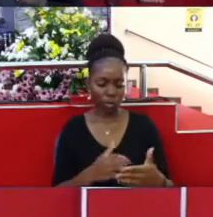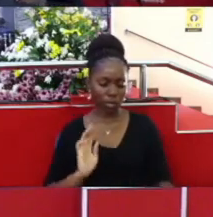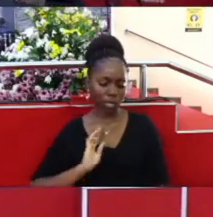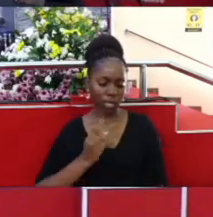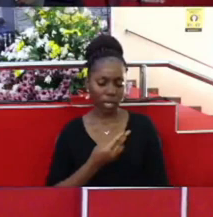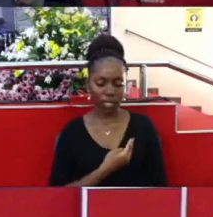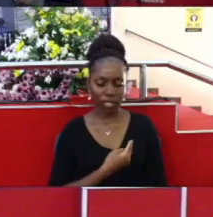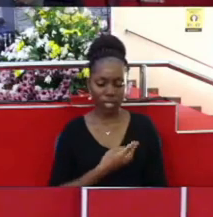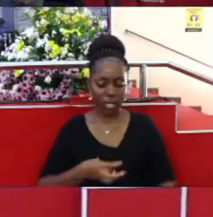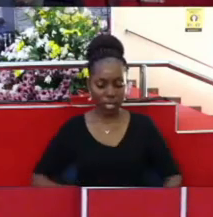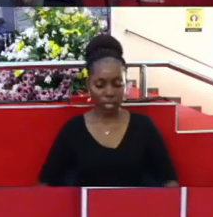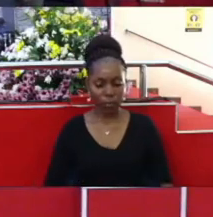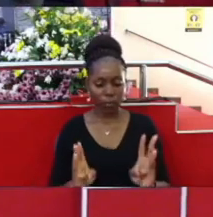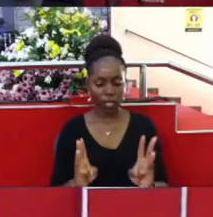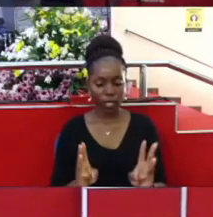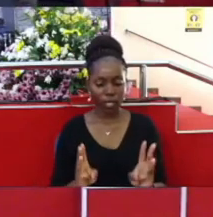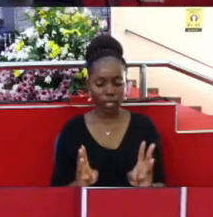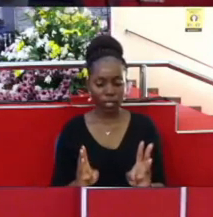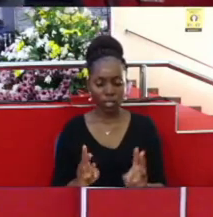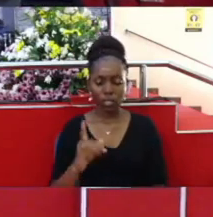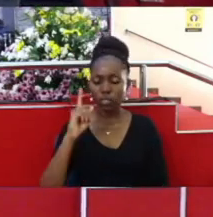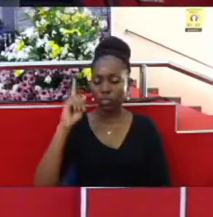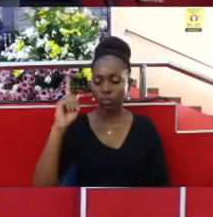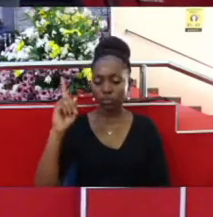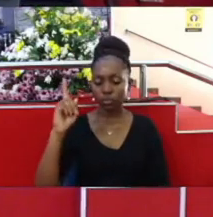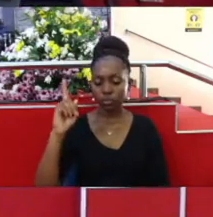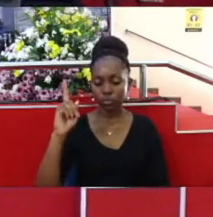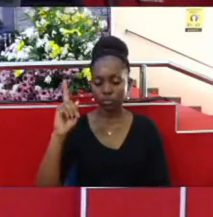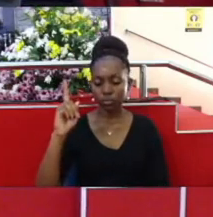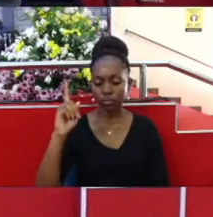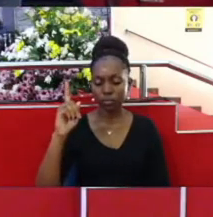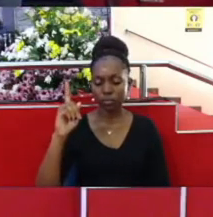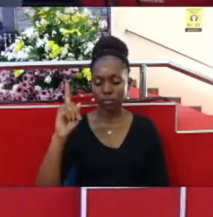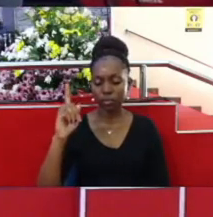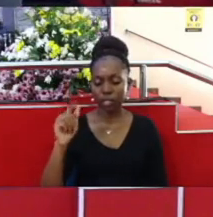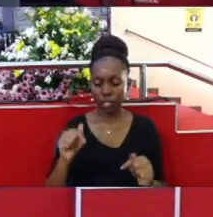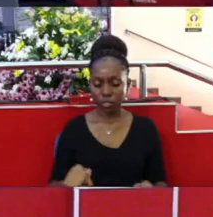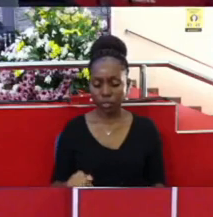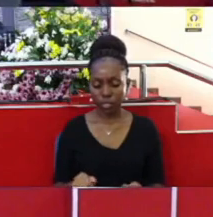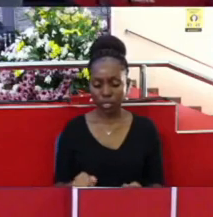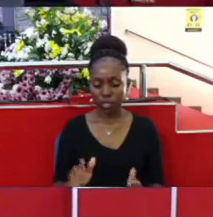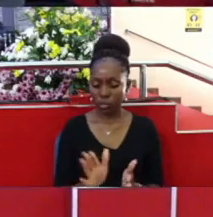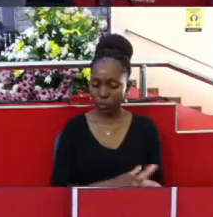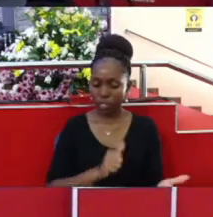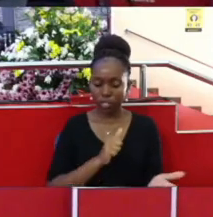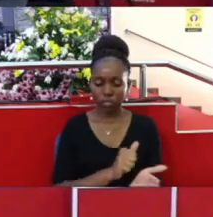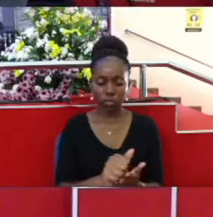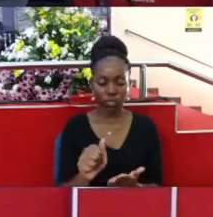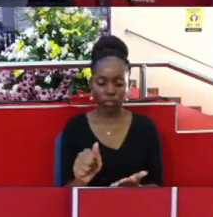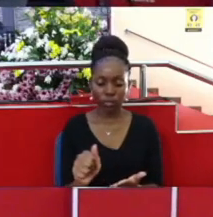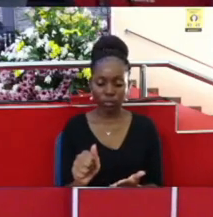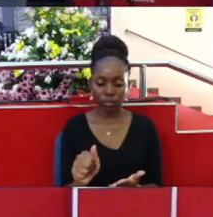making to you, linazuia tuje kwako, that you will deal with it this morning. Kwamba utalishughulikia asubuhi ya leo.